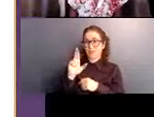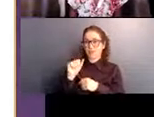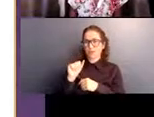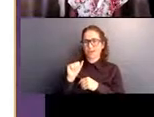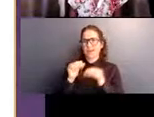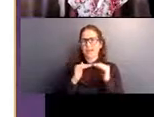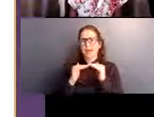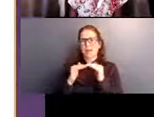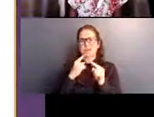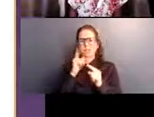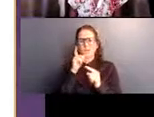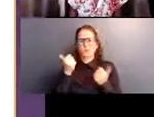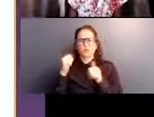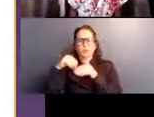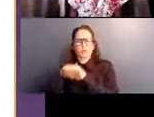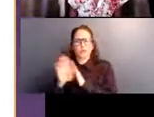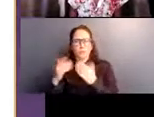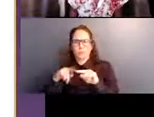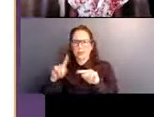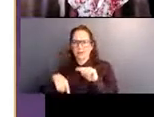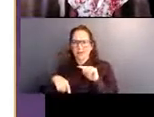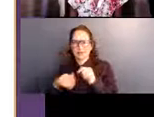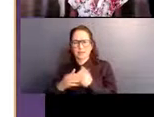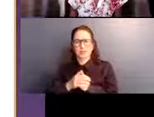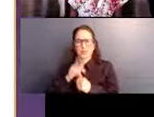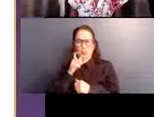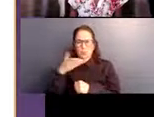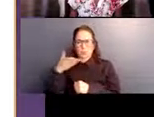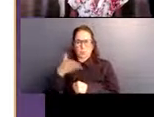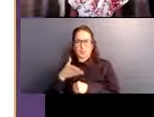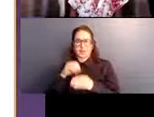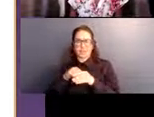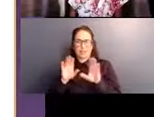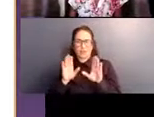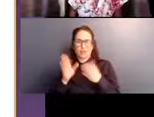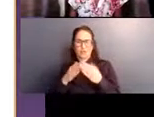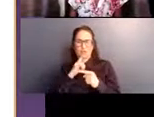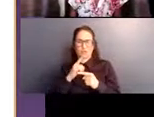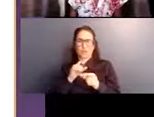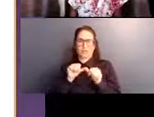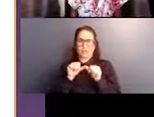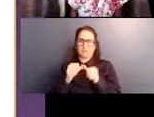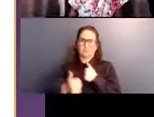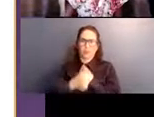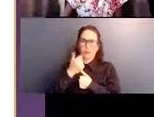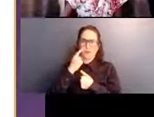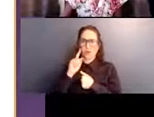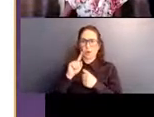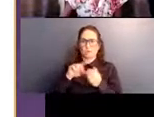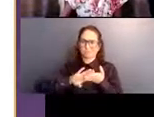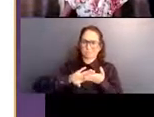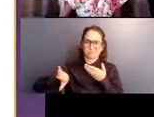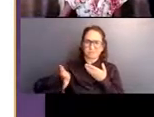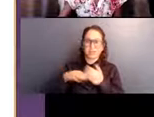to get into the room but cannot. Whose presence in the room is under constant threat of erasure. Now, I'm not going to read the